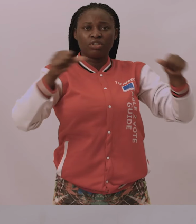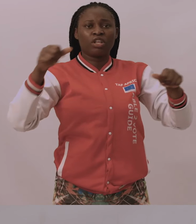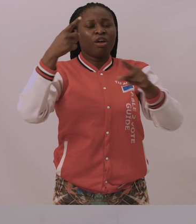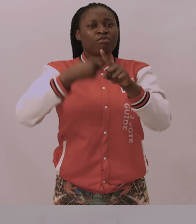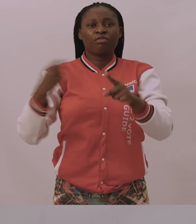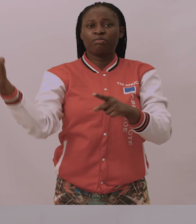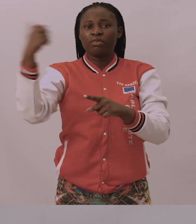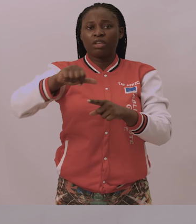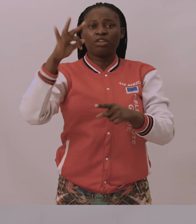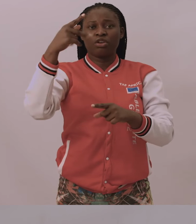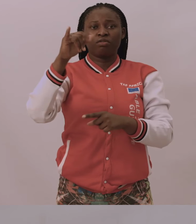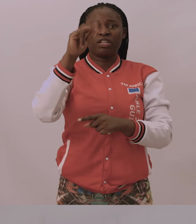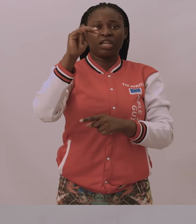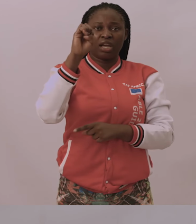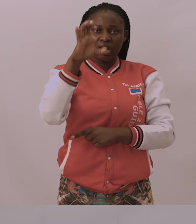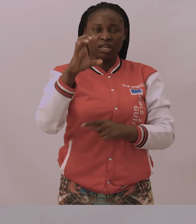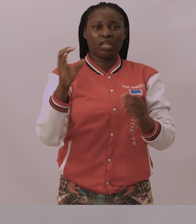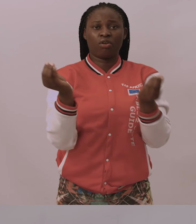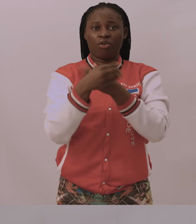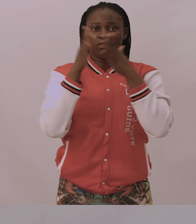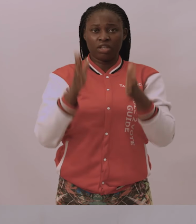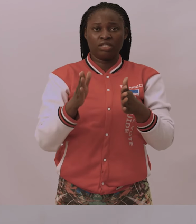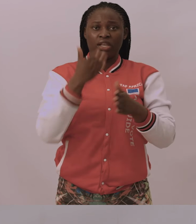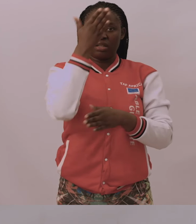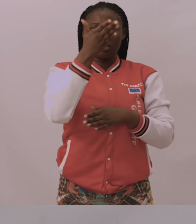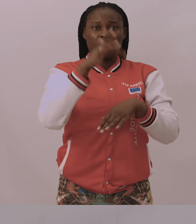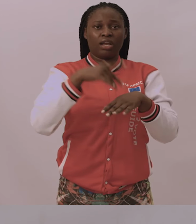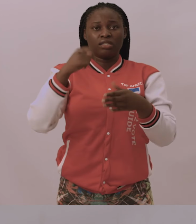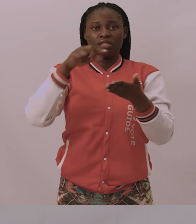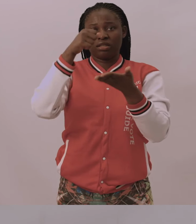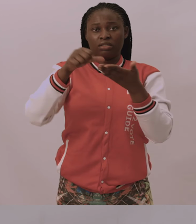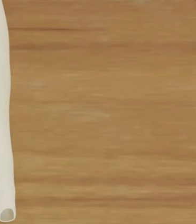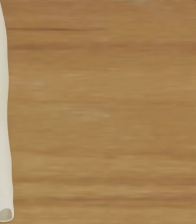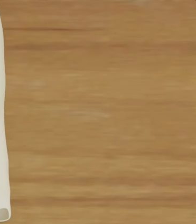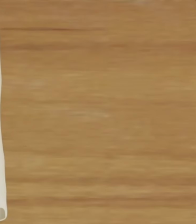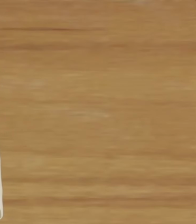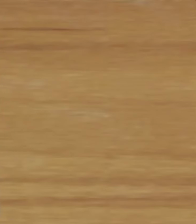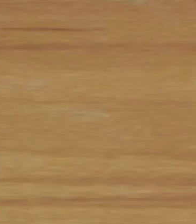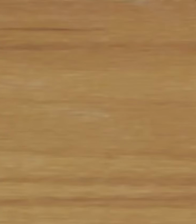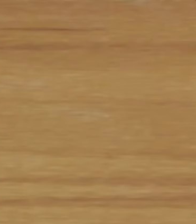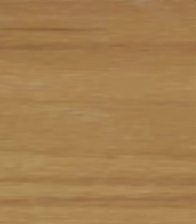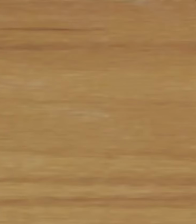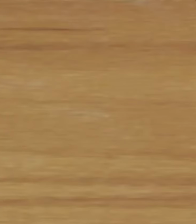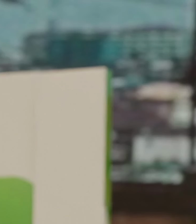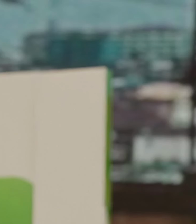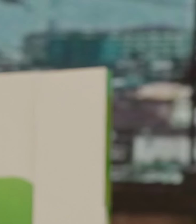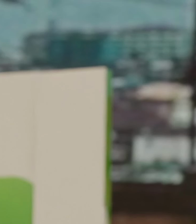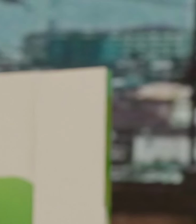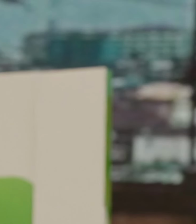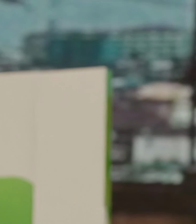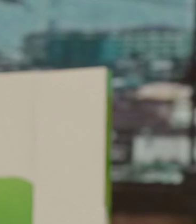any of the INEC officials present at the polling unit. Remember that every person with disability